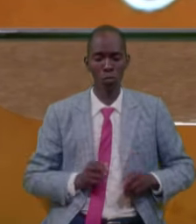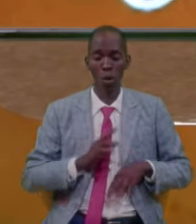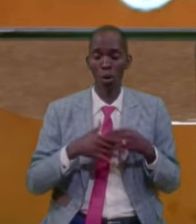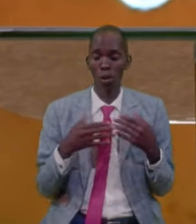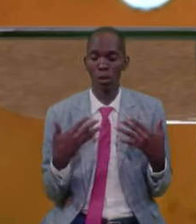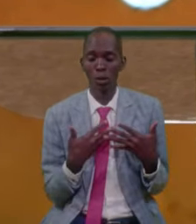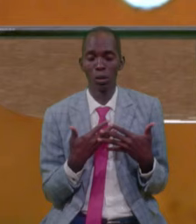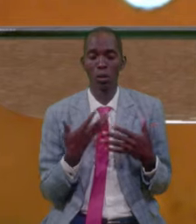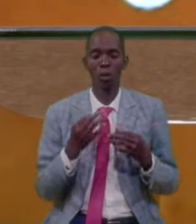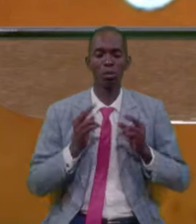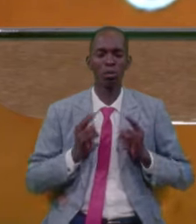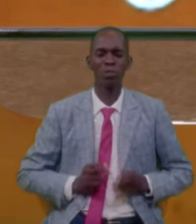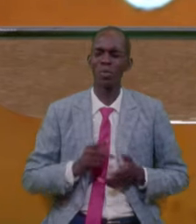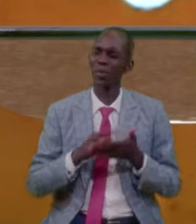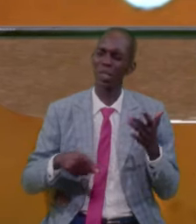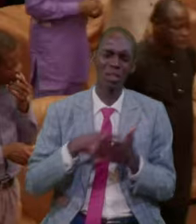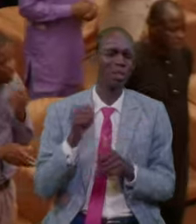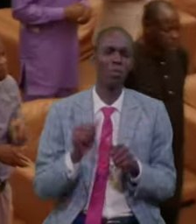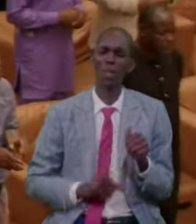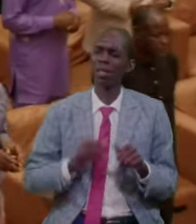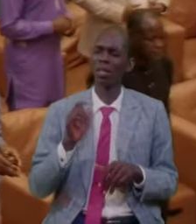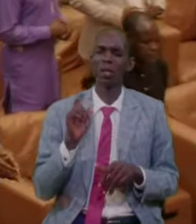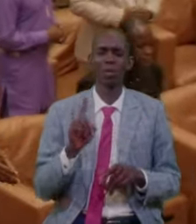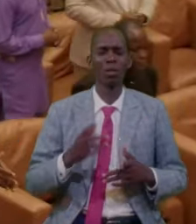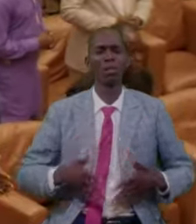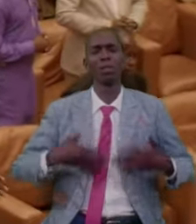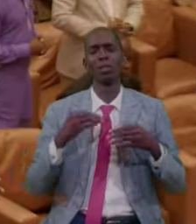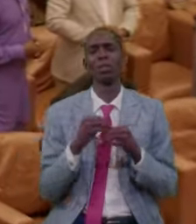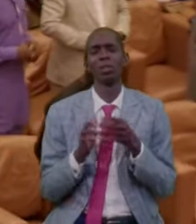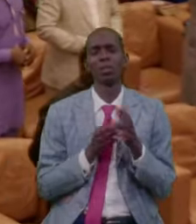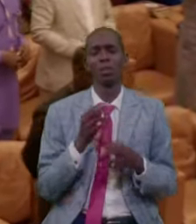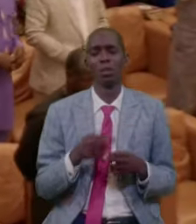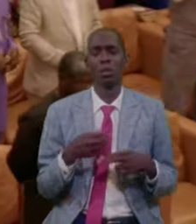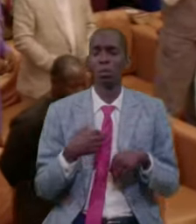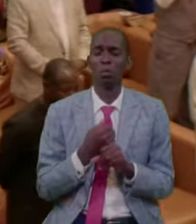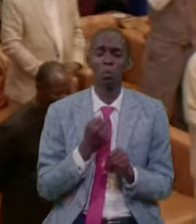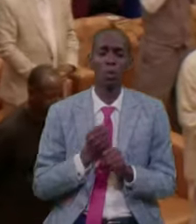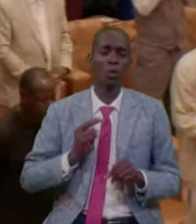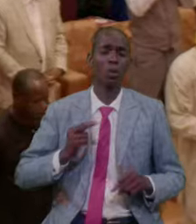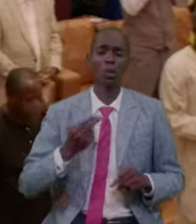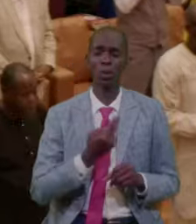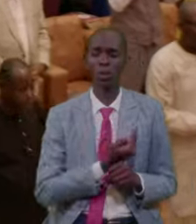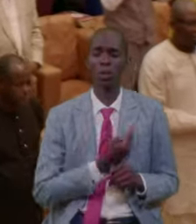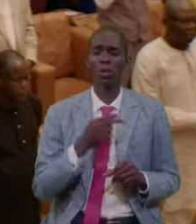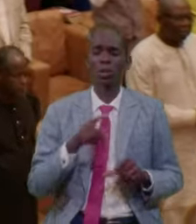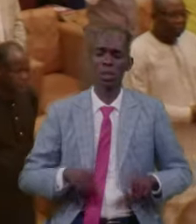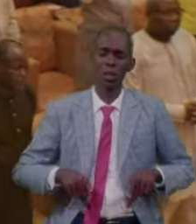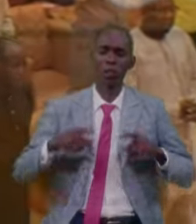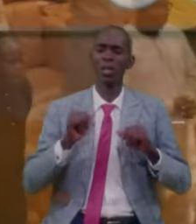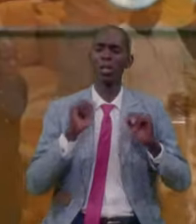man, cancel from every life. Make us live the victorious